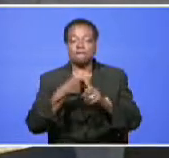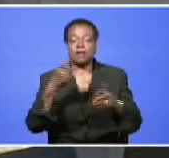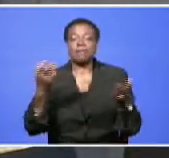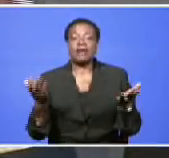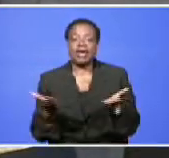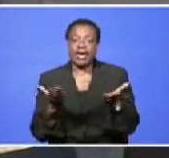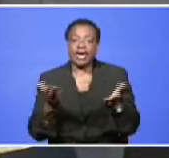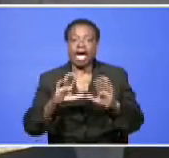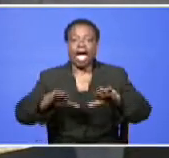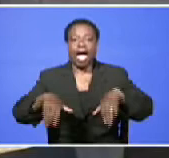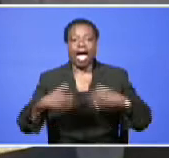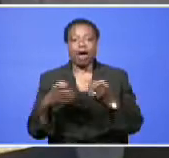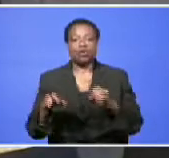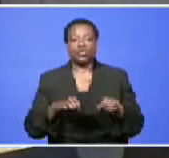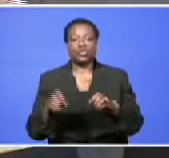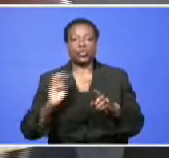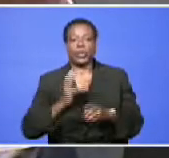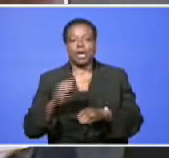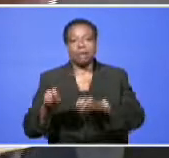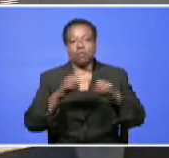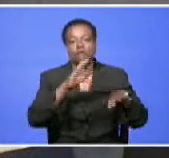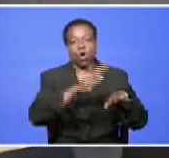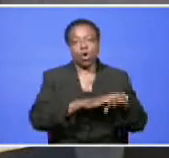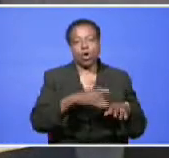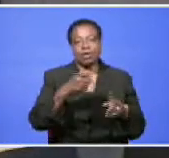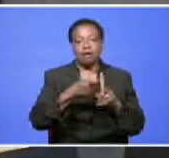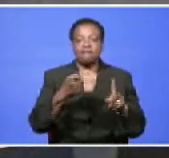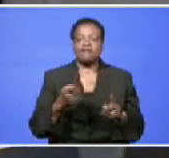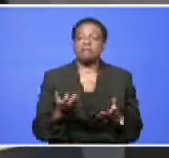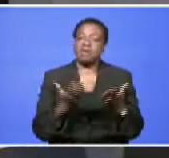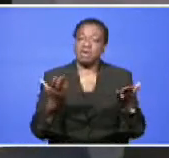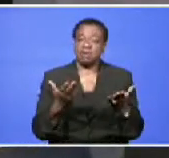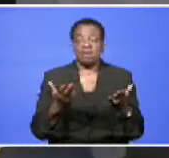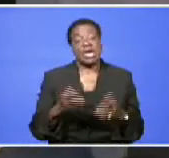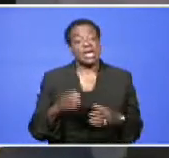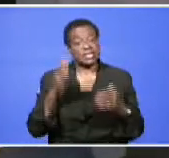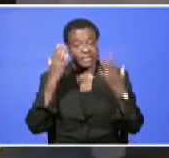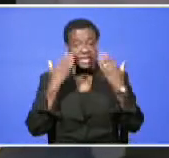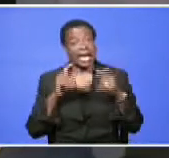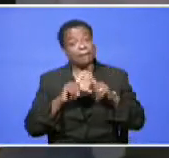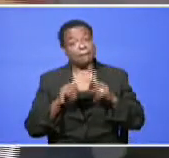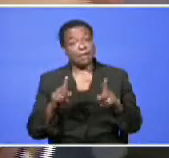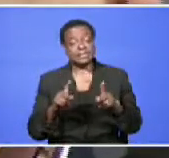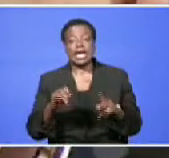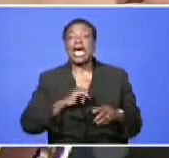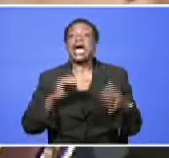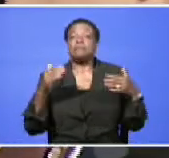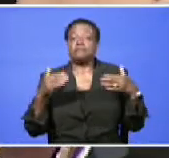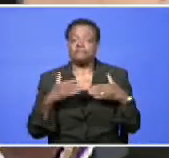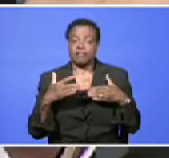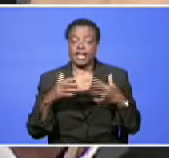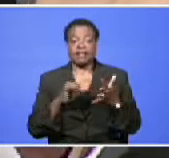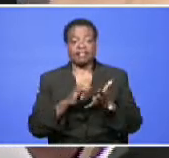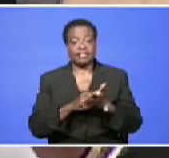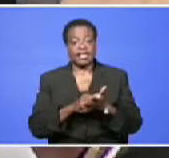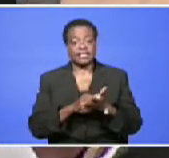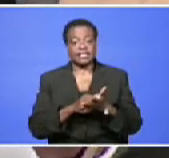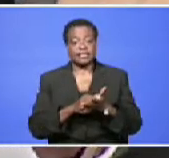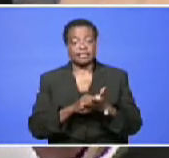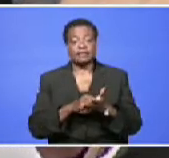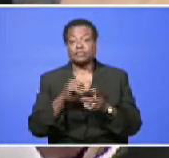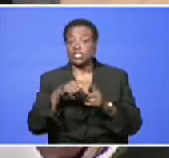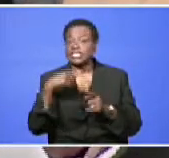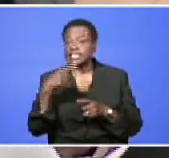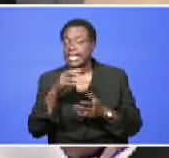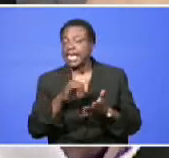How do we move on from here? You know, it's unfortunate, but I'm afraid to say to